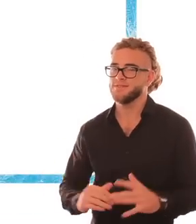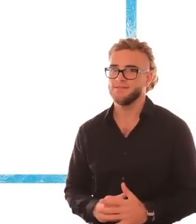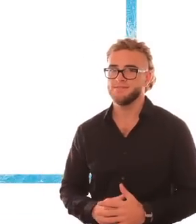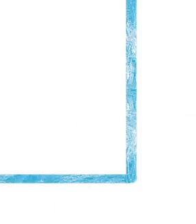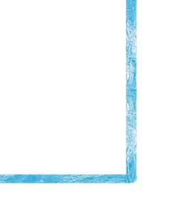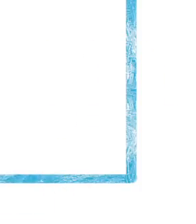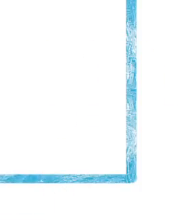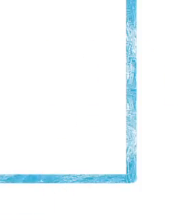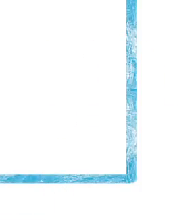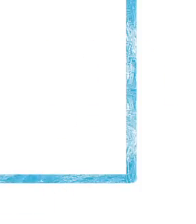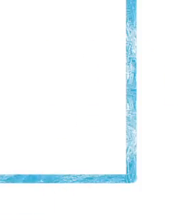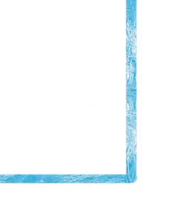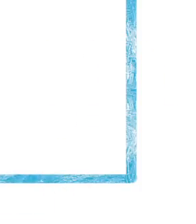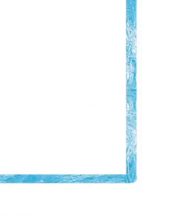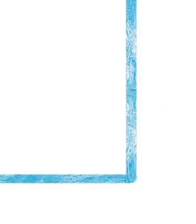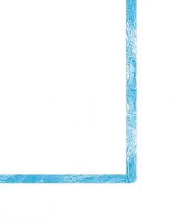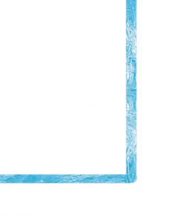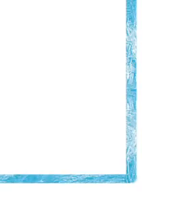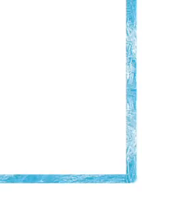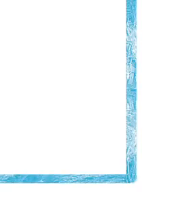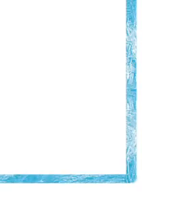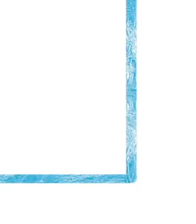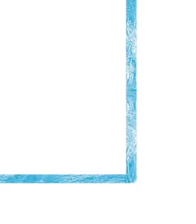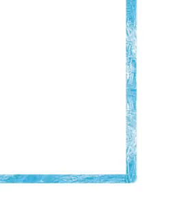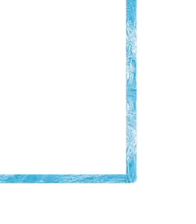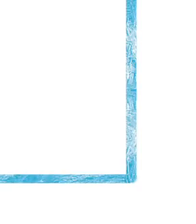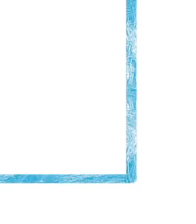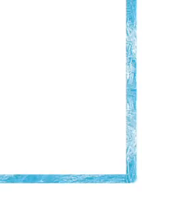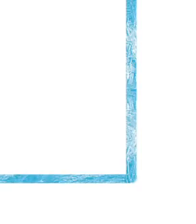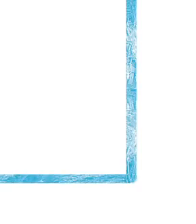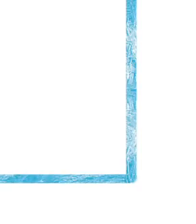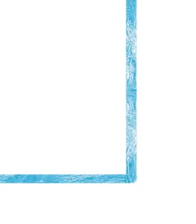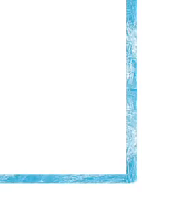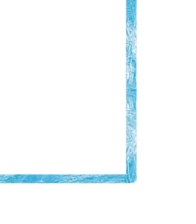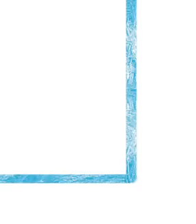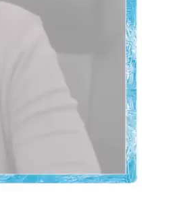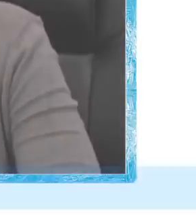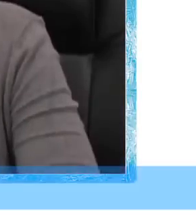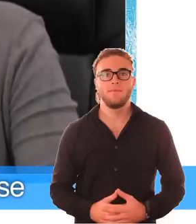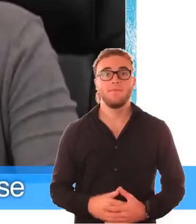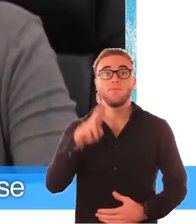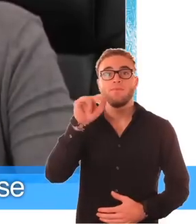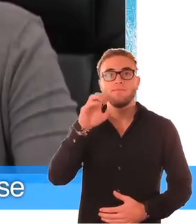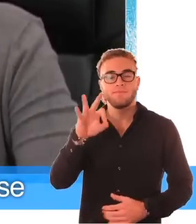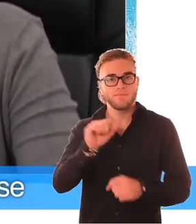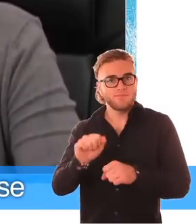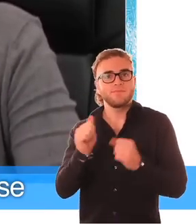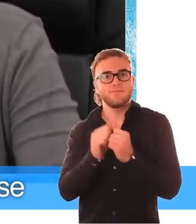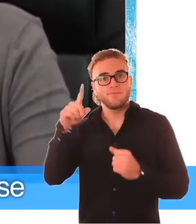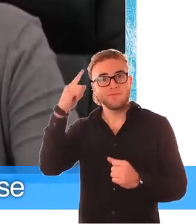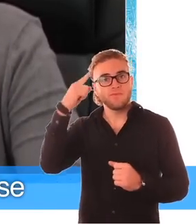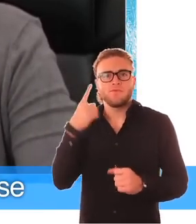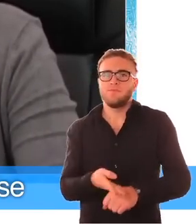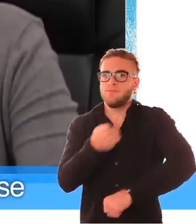A perspective from Zimbabwe. Lauren Rumble, Head of Child Protection, UNICEF Zimbabwe. UNICEF is working with government